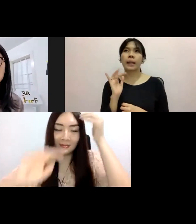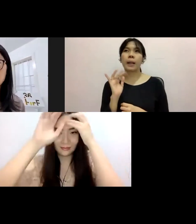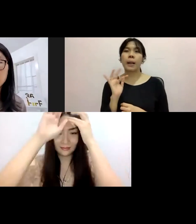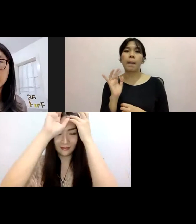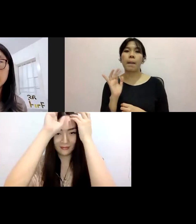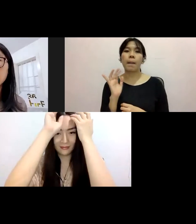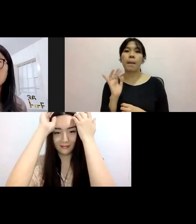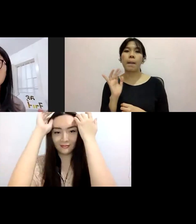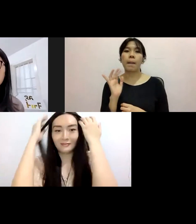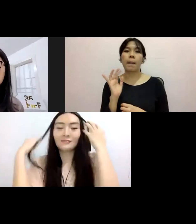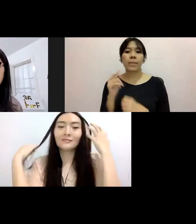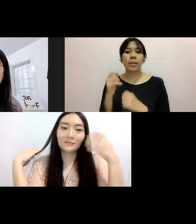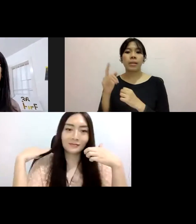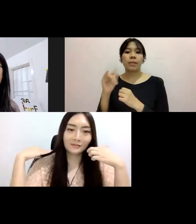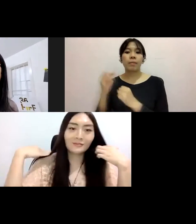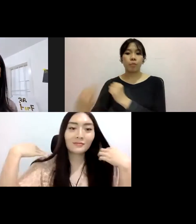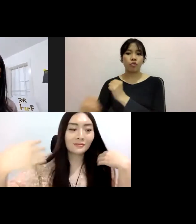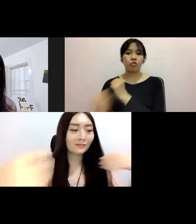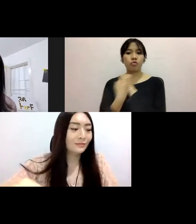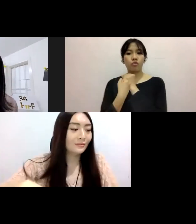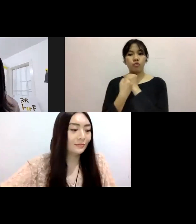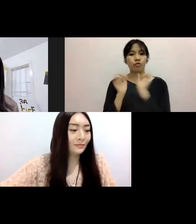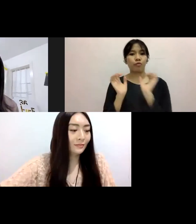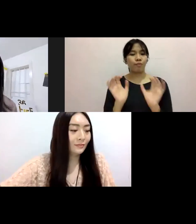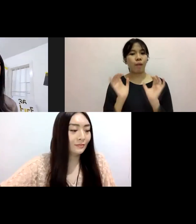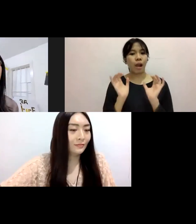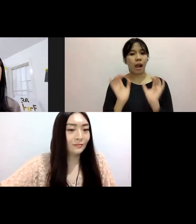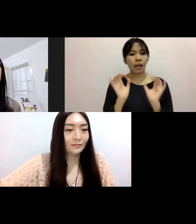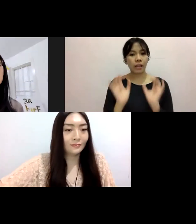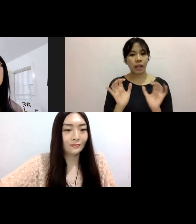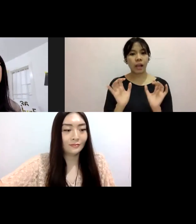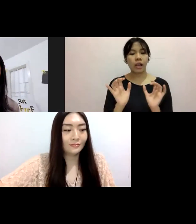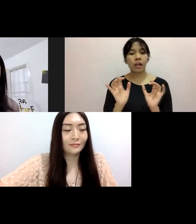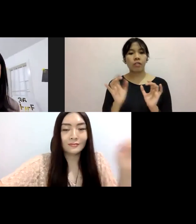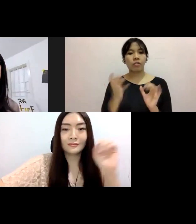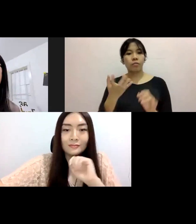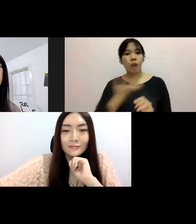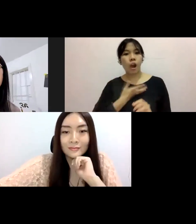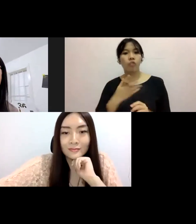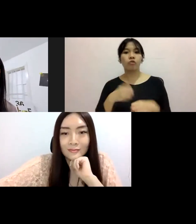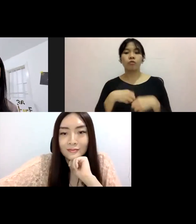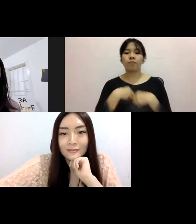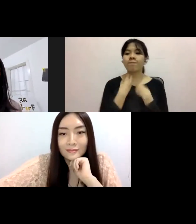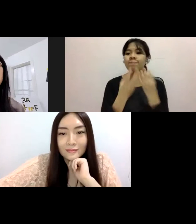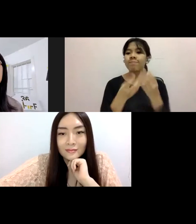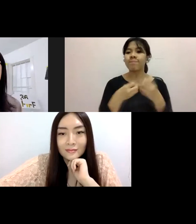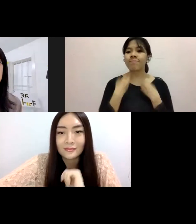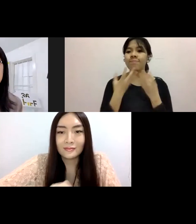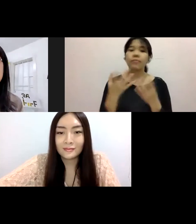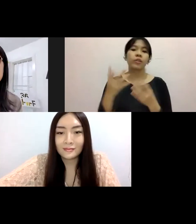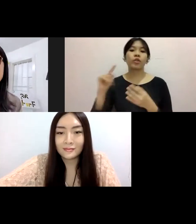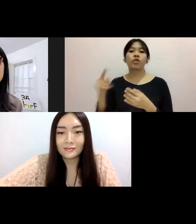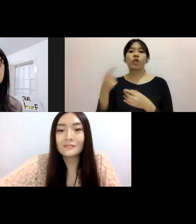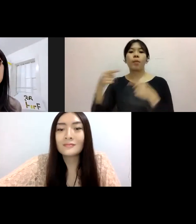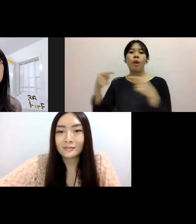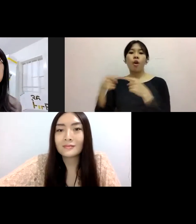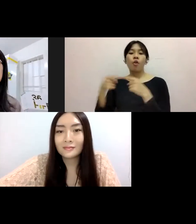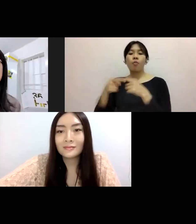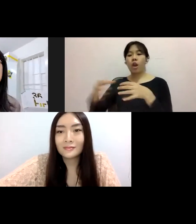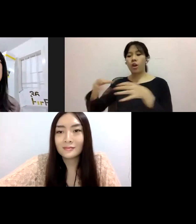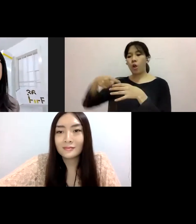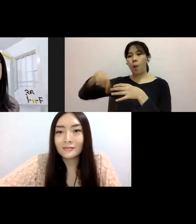the POC people, the queer people, and immigrants there. So that was my experience,